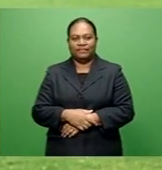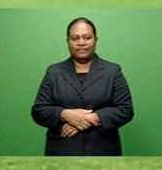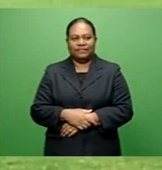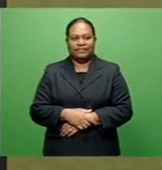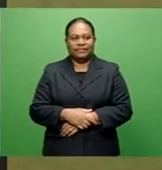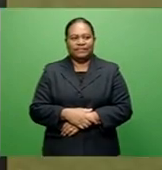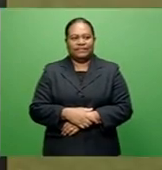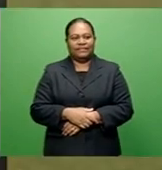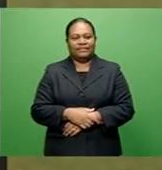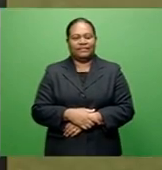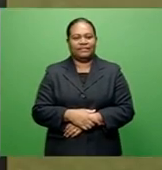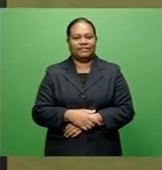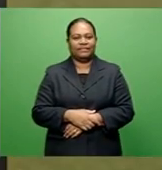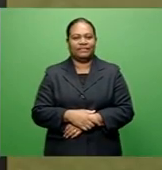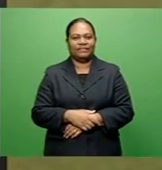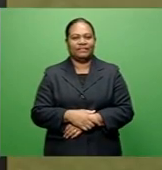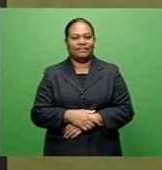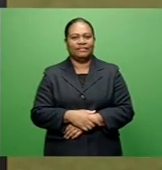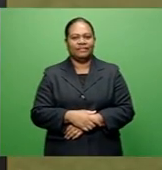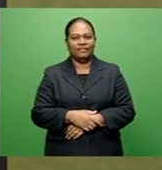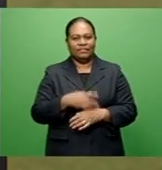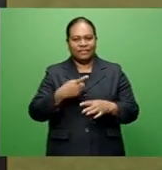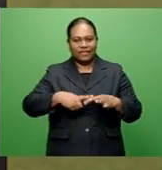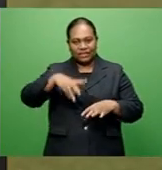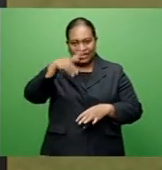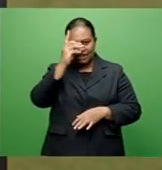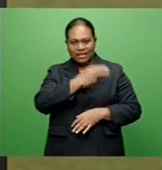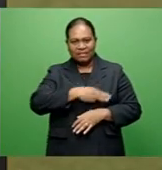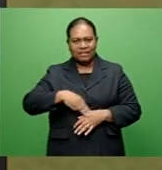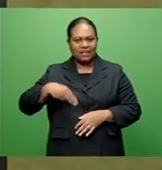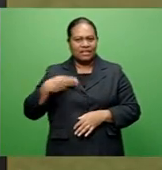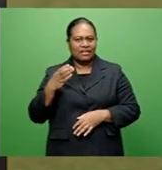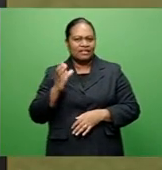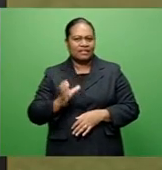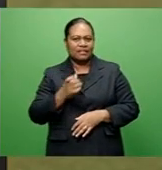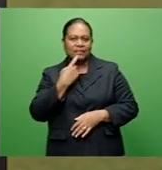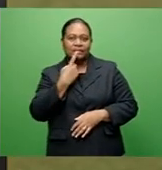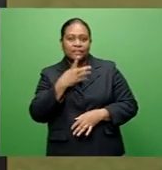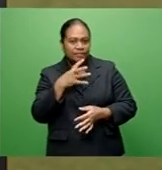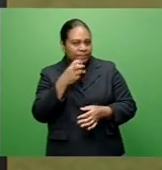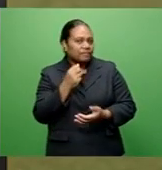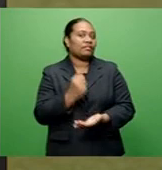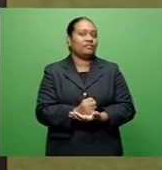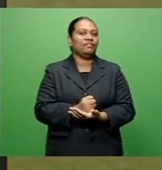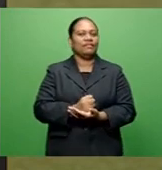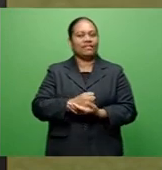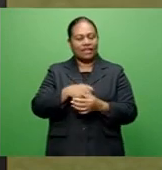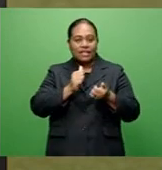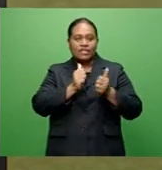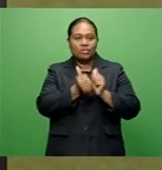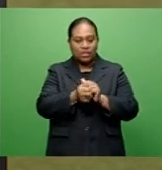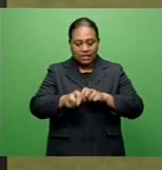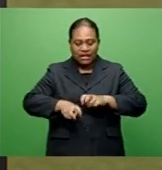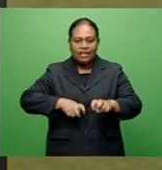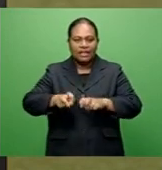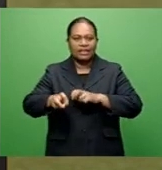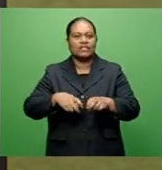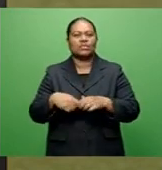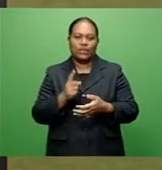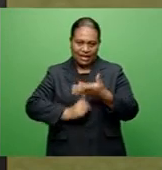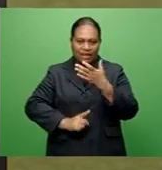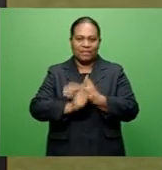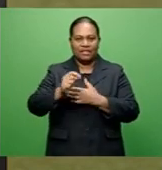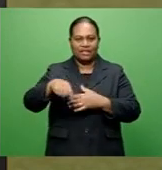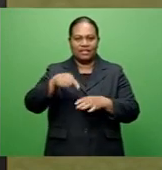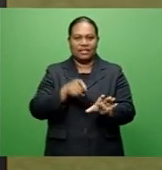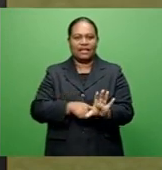FBC Sports. The Education Minister has given her assurance that school sporting activities will go ahead this